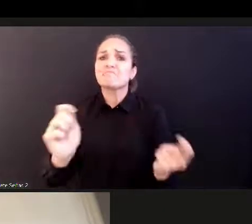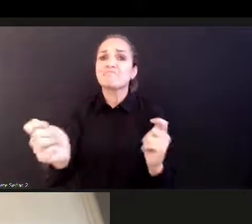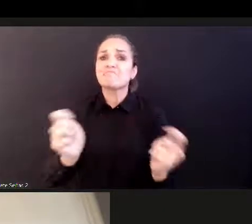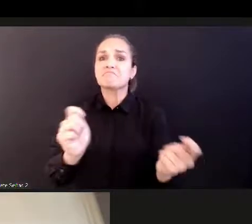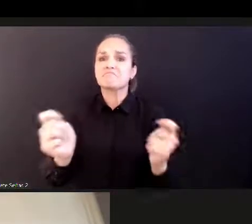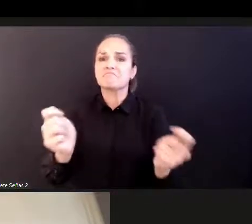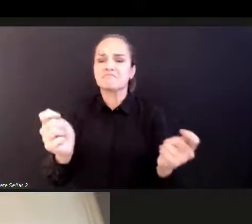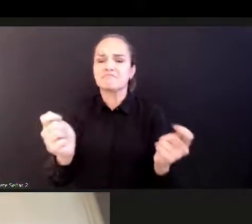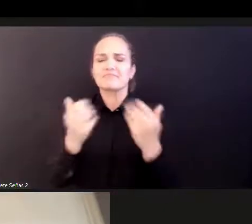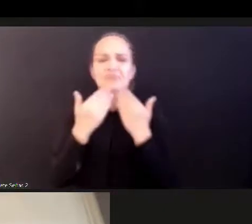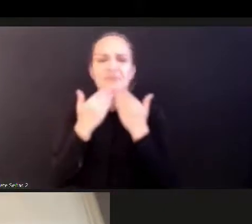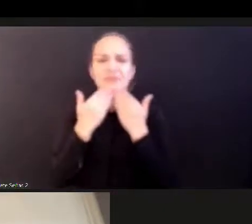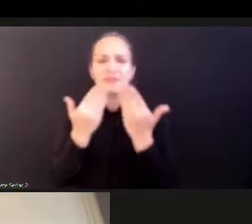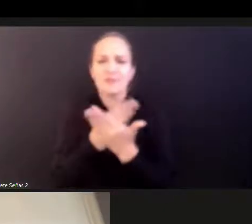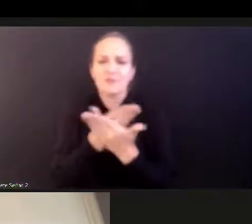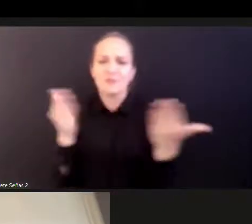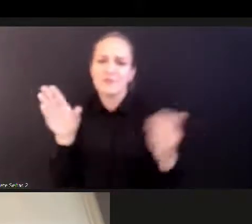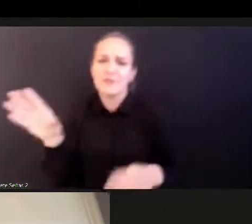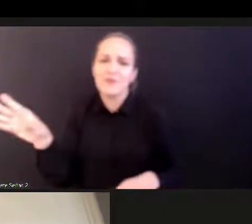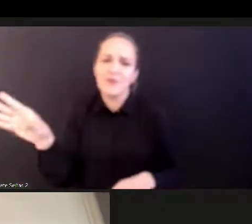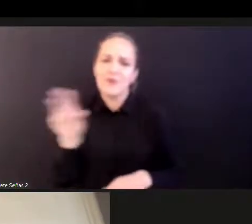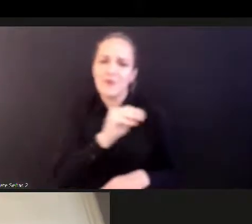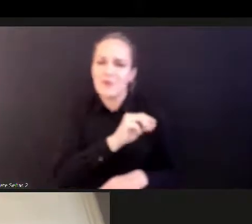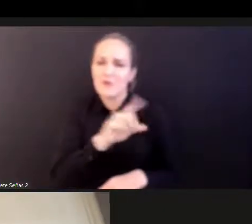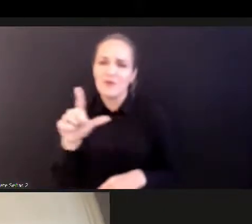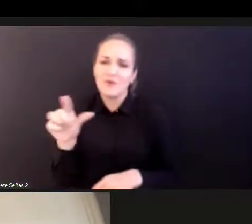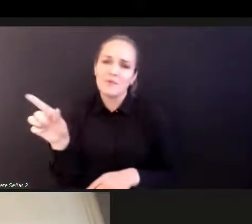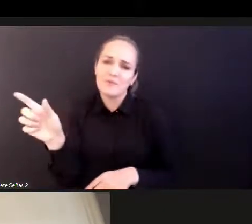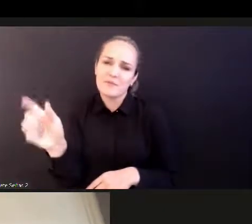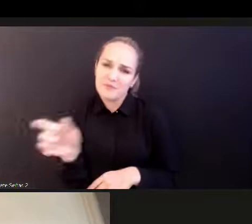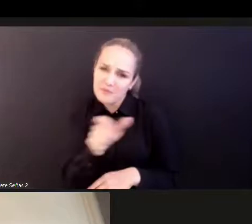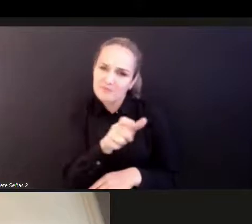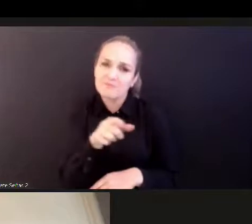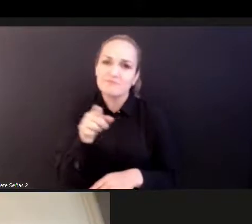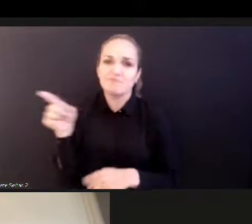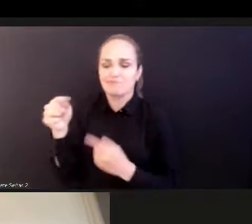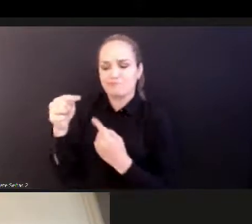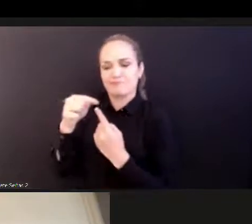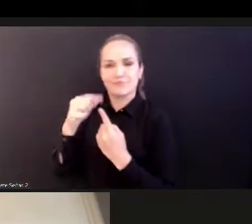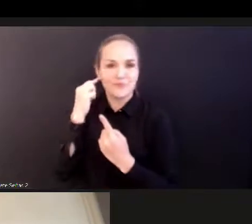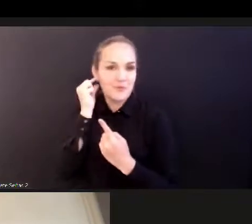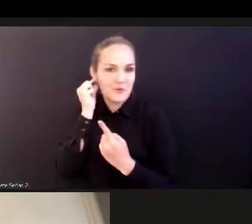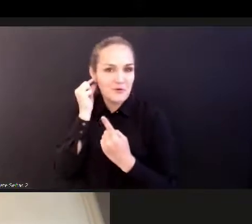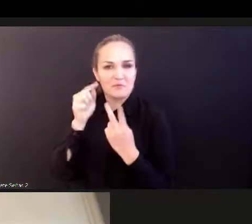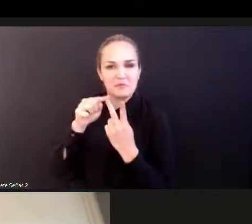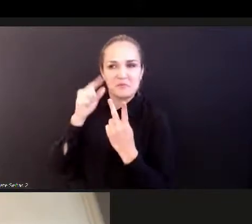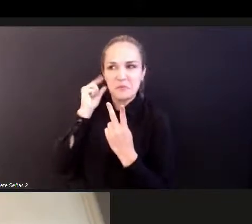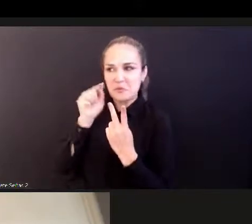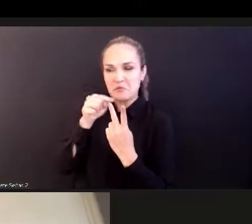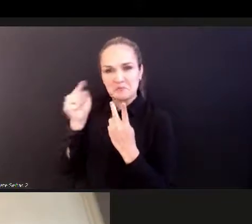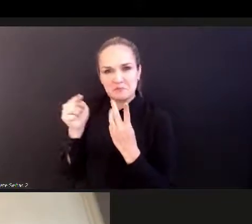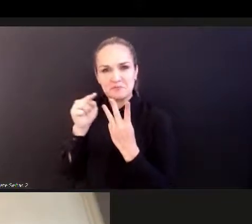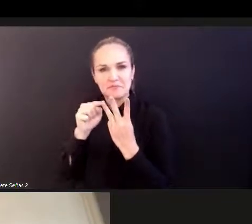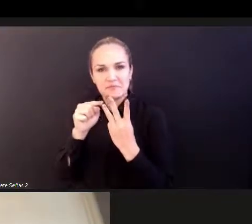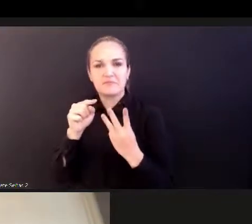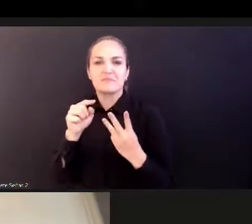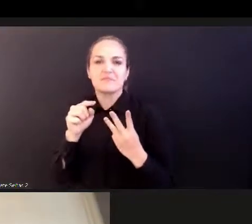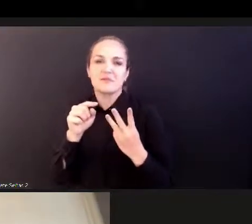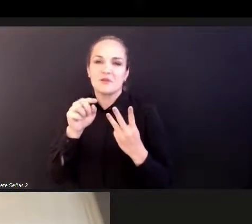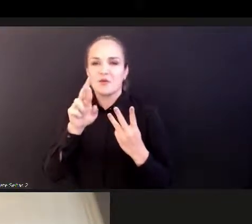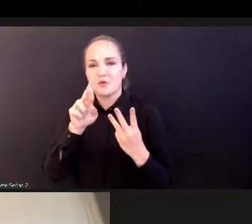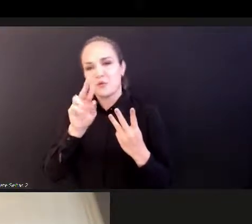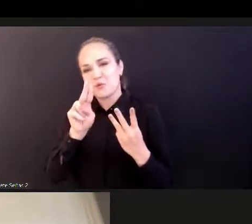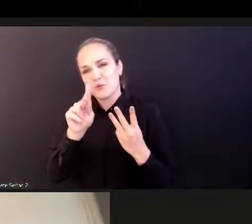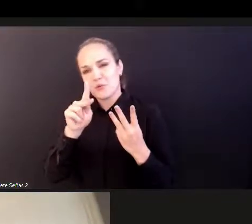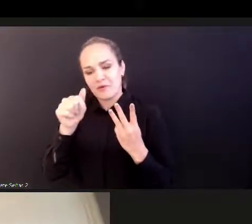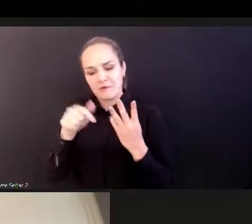Vanessa, Elena, Rupa, and Dipali, for sharing your insights on this fascinating topic. I feel we've covered a lot of ground, from Costa Rica to Fiji,